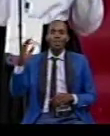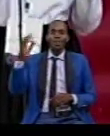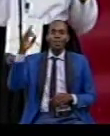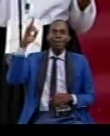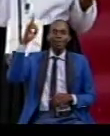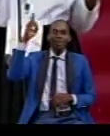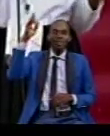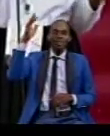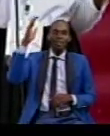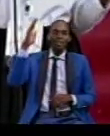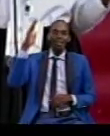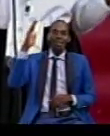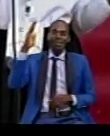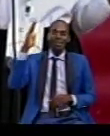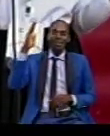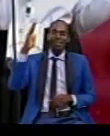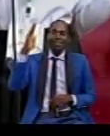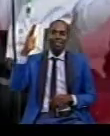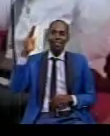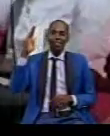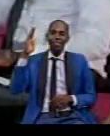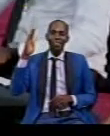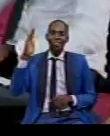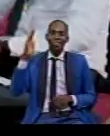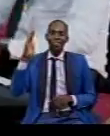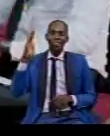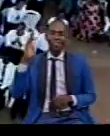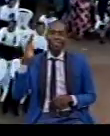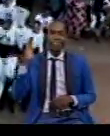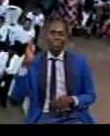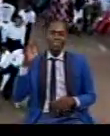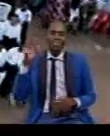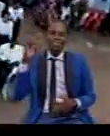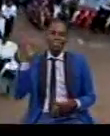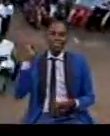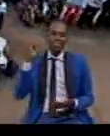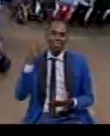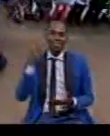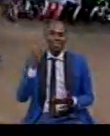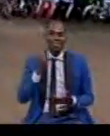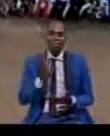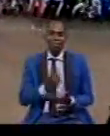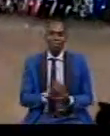234-915-444.